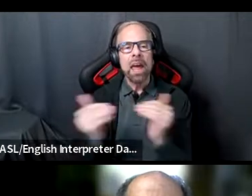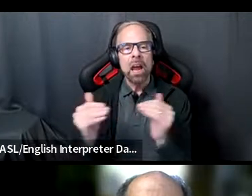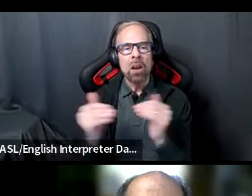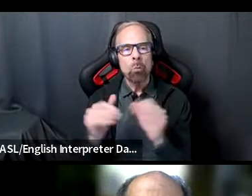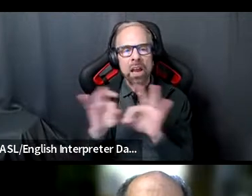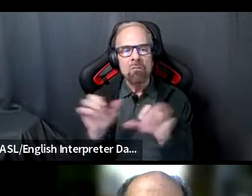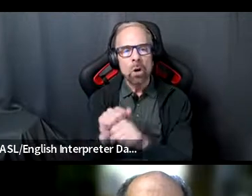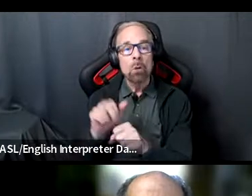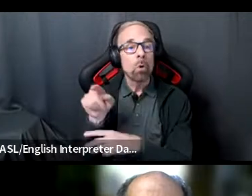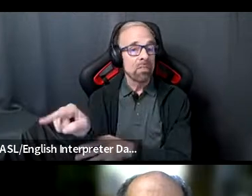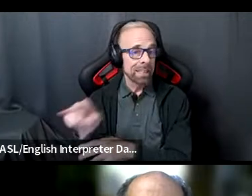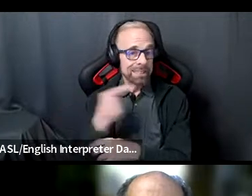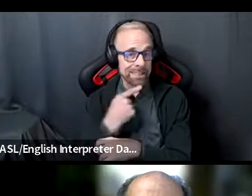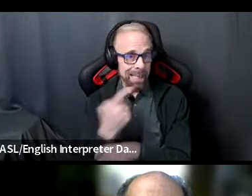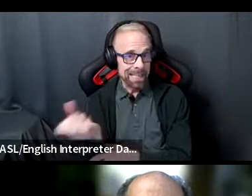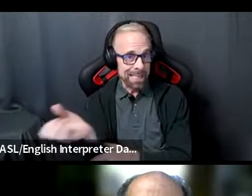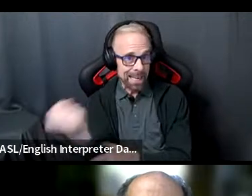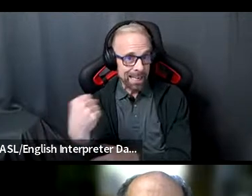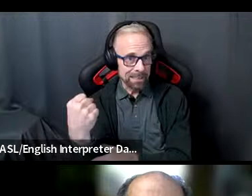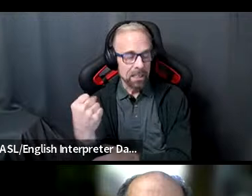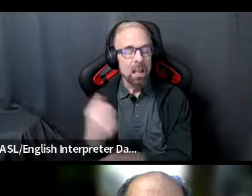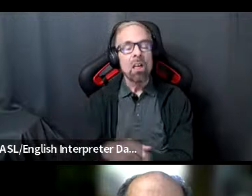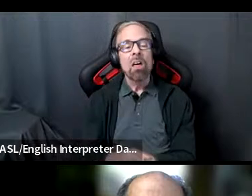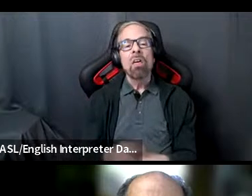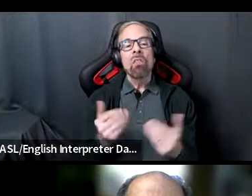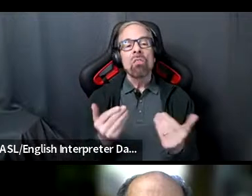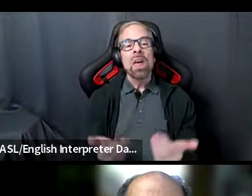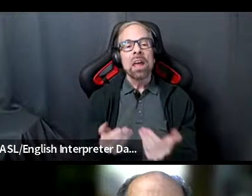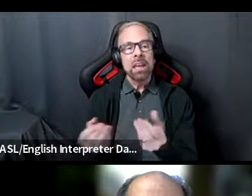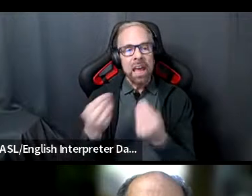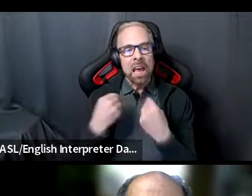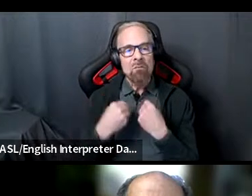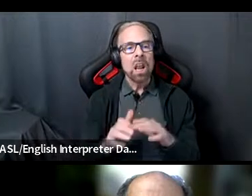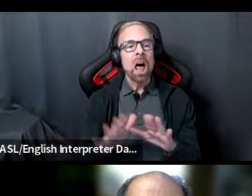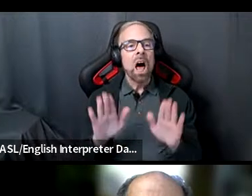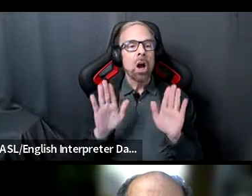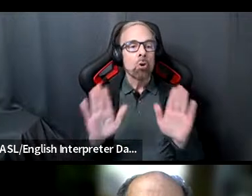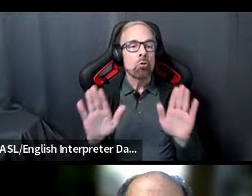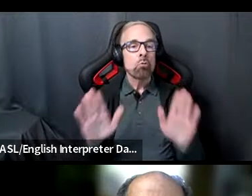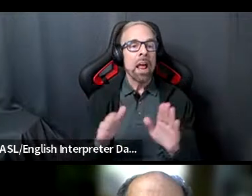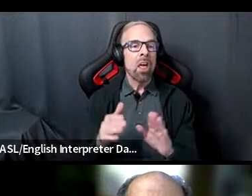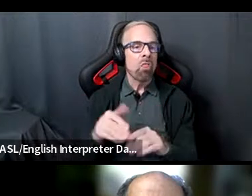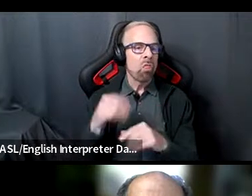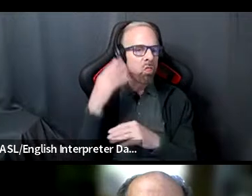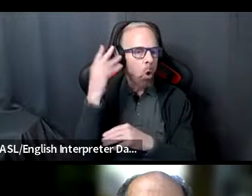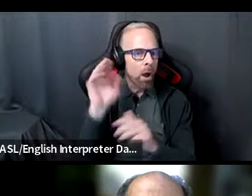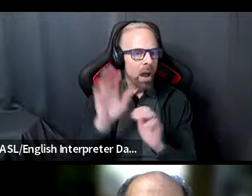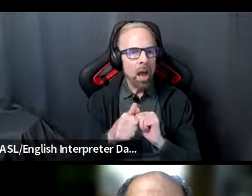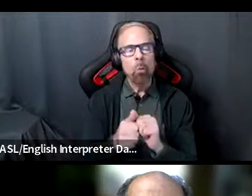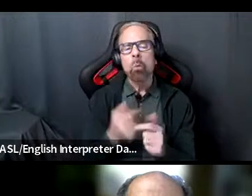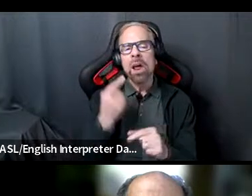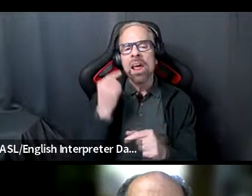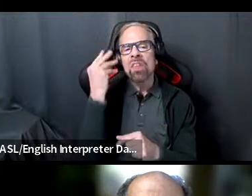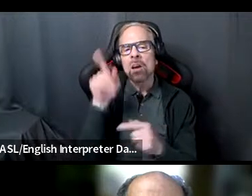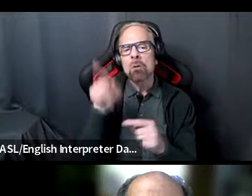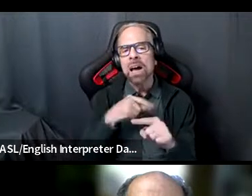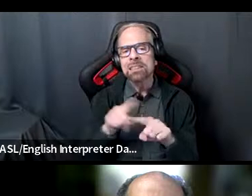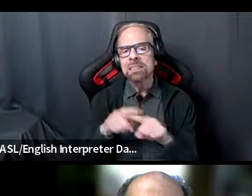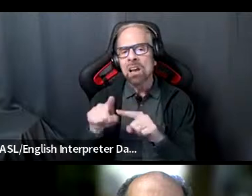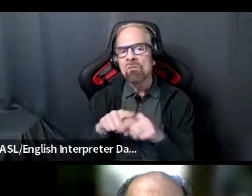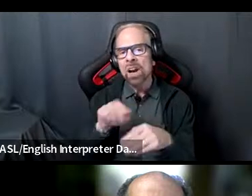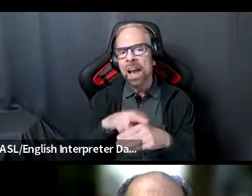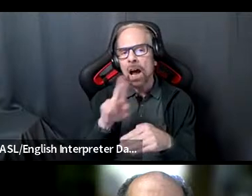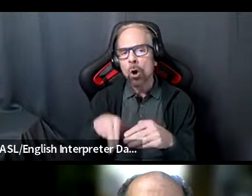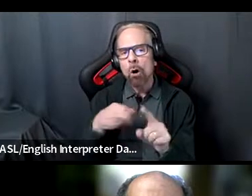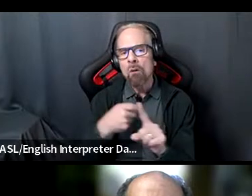said that they were, and they gave us a lot of great thoughts around how we start thinking about outcomes from these different benefits. So